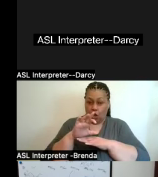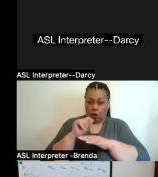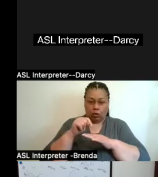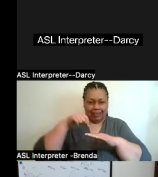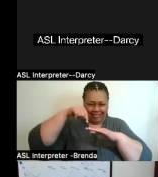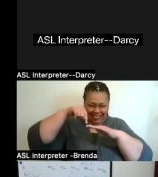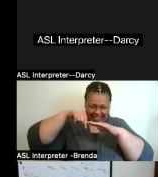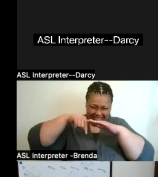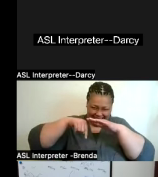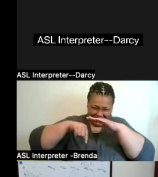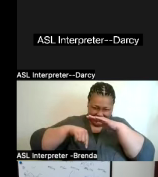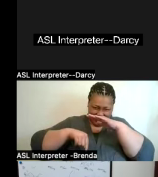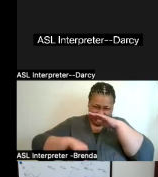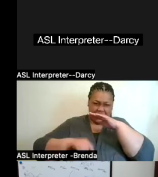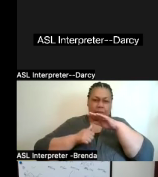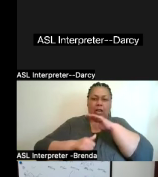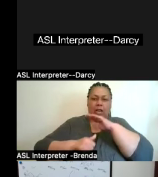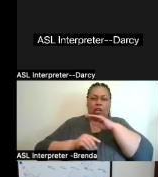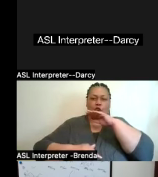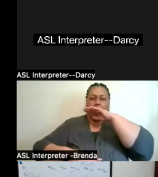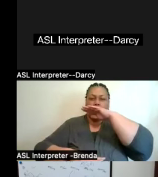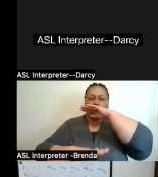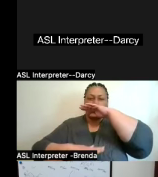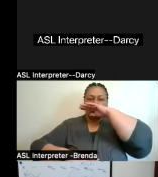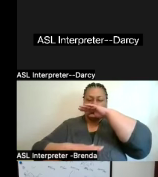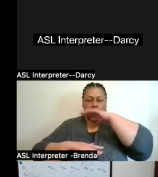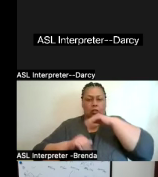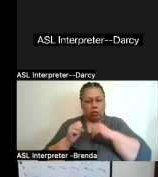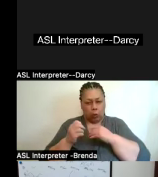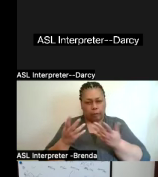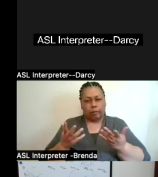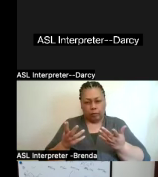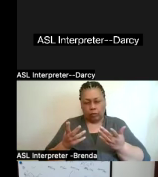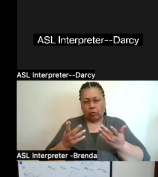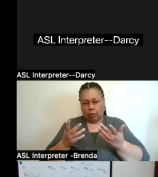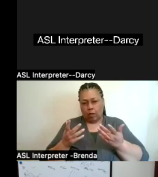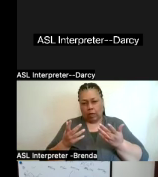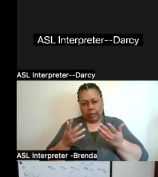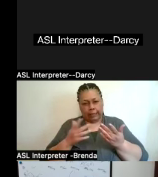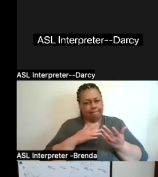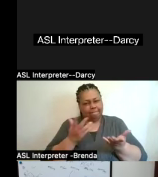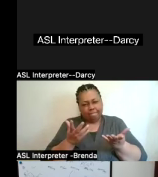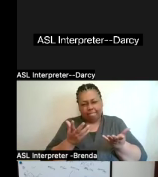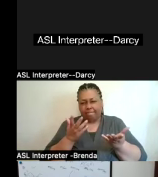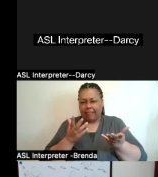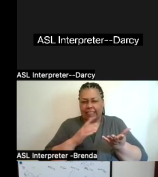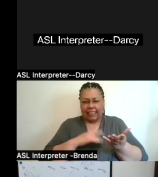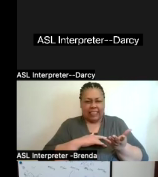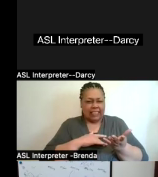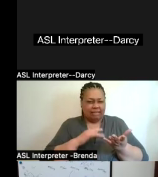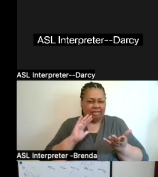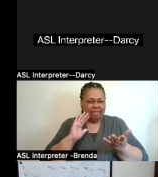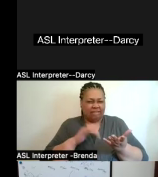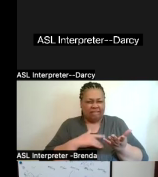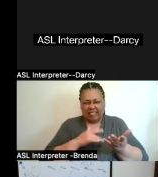deeper underground. So I would say it doesn't seem super likely to me, but